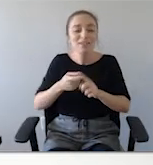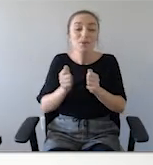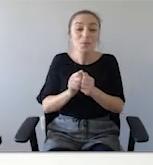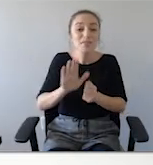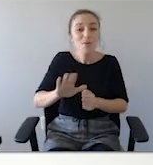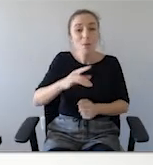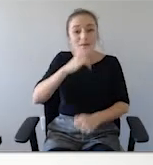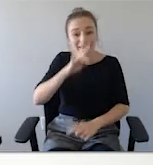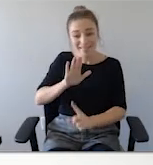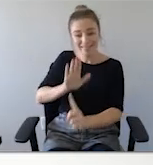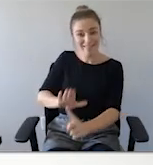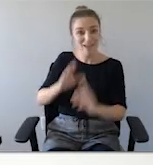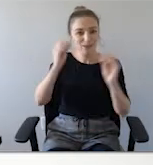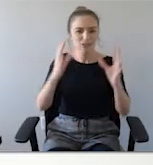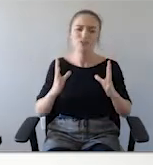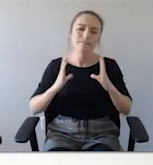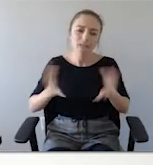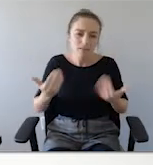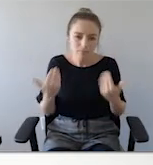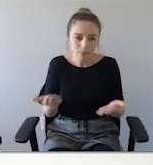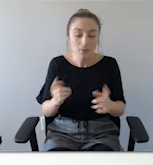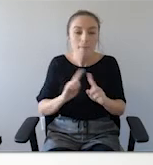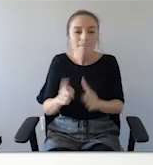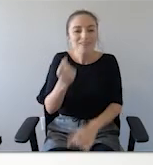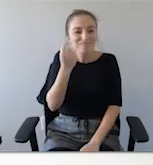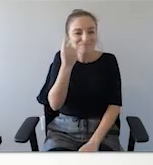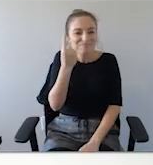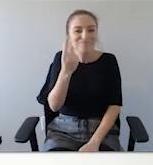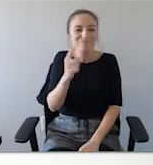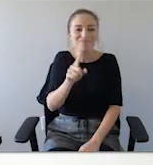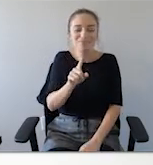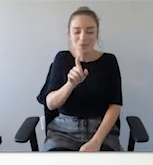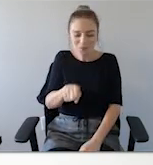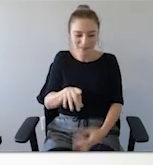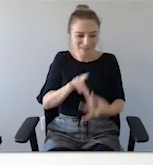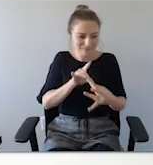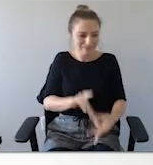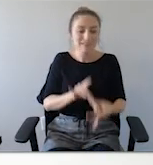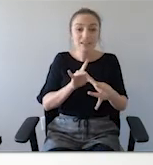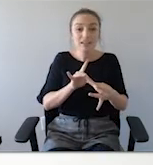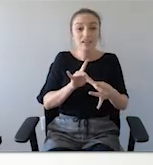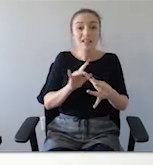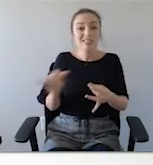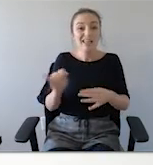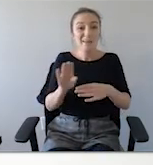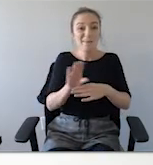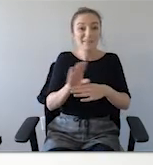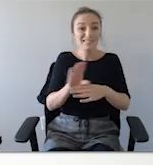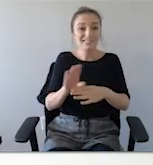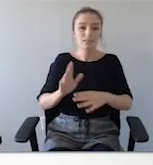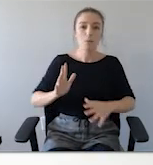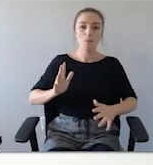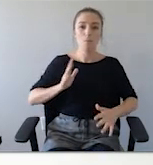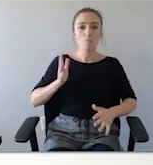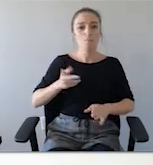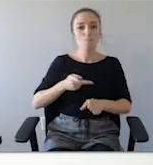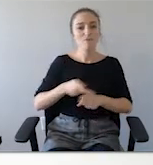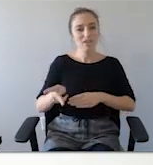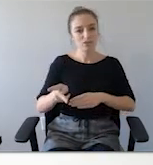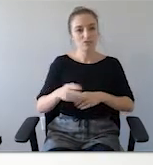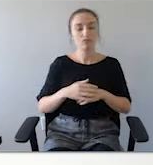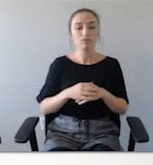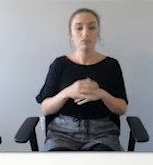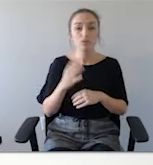at it as a business relationship, because it will cloud your decisions to advocate if